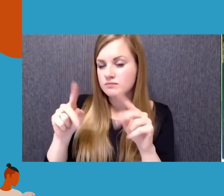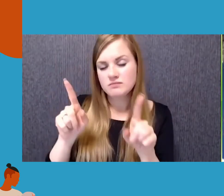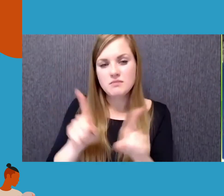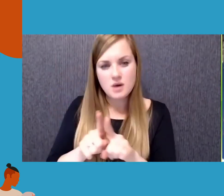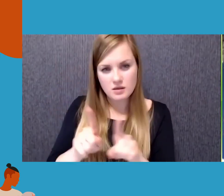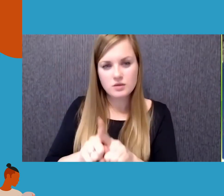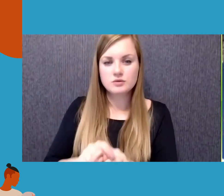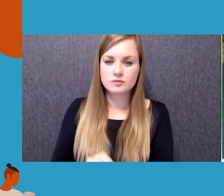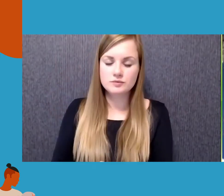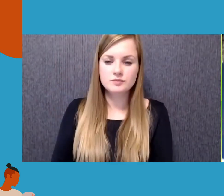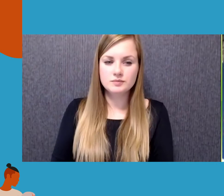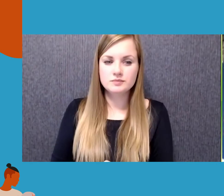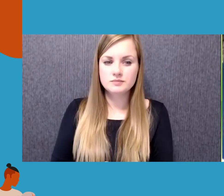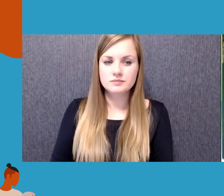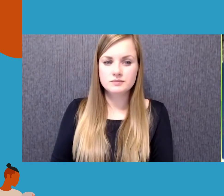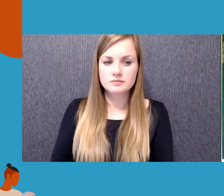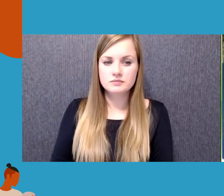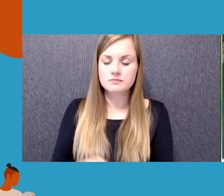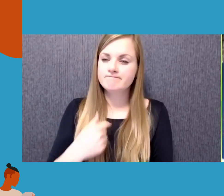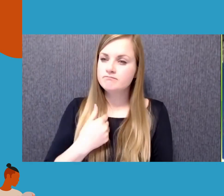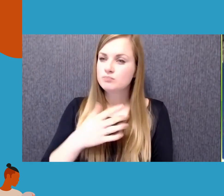I have a similar approach.